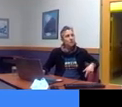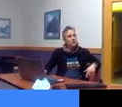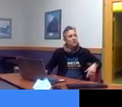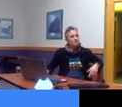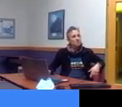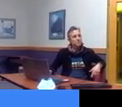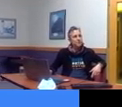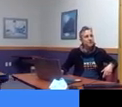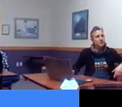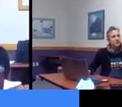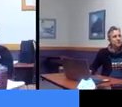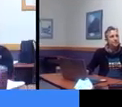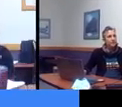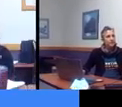more,